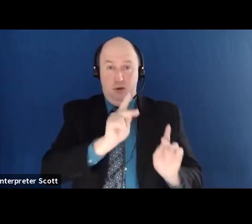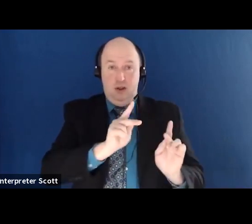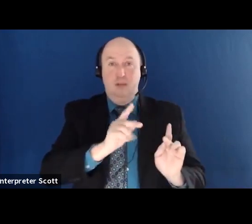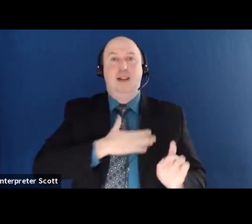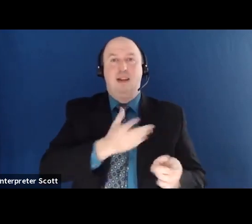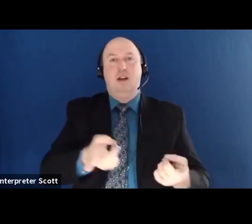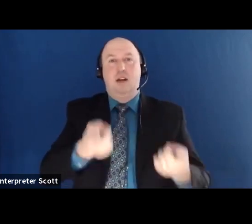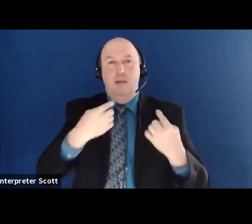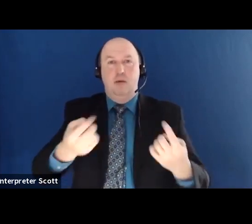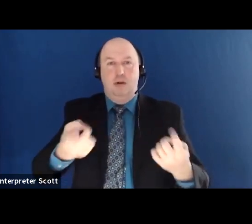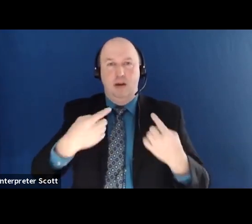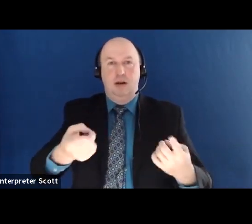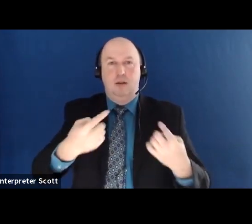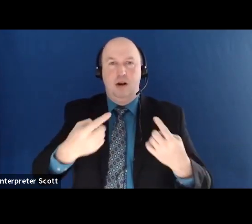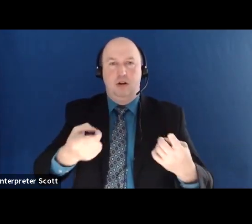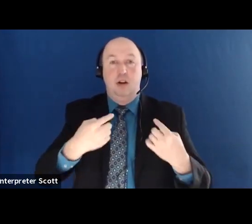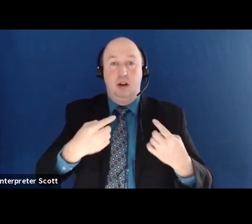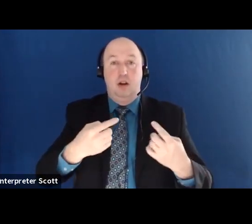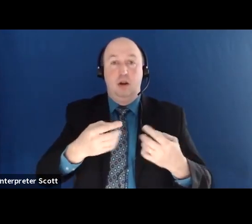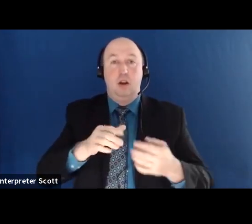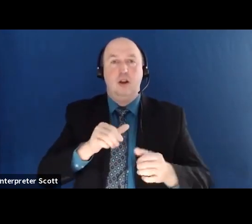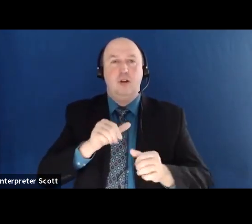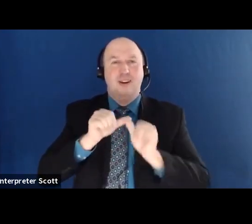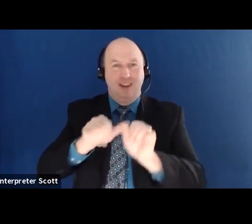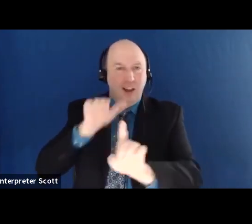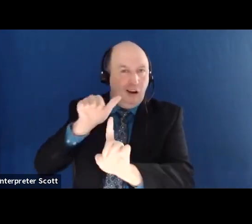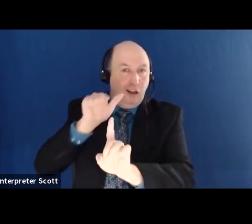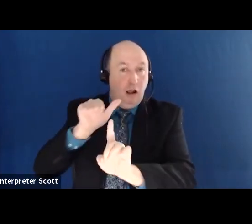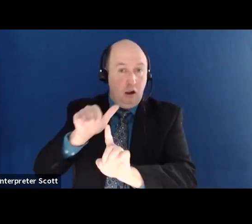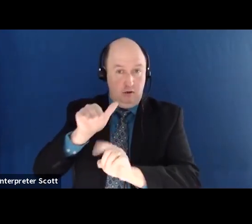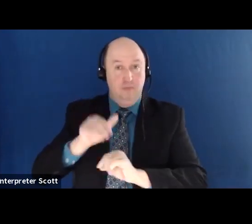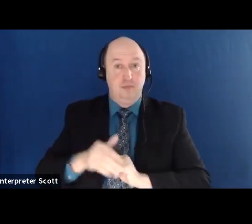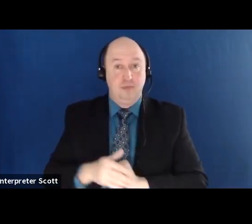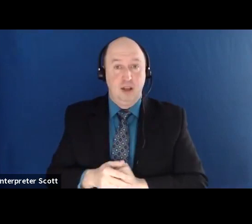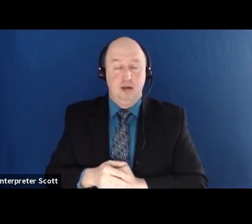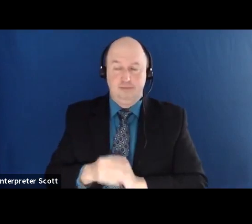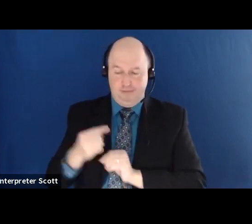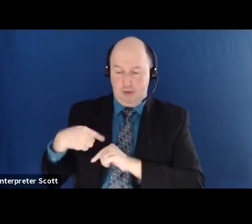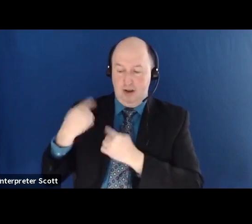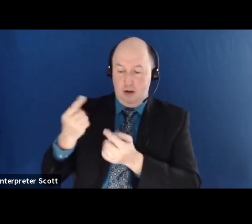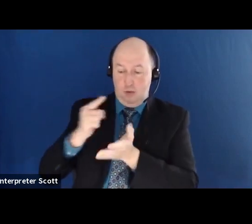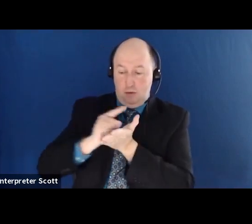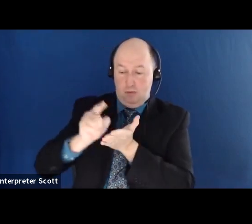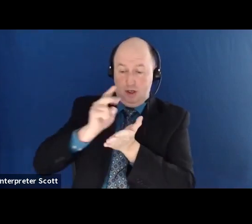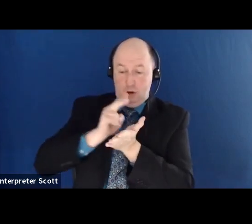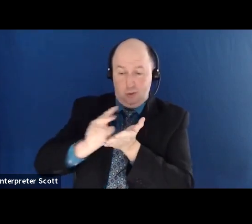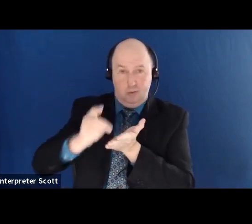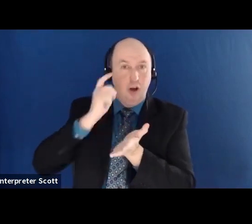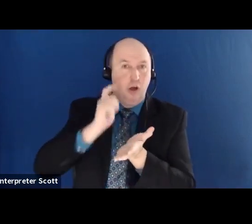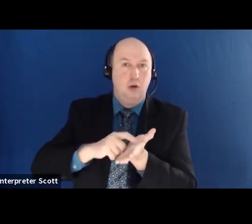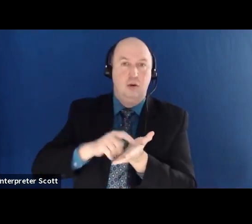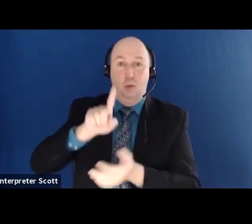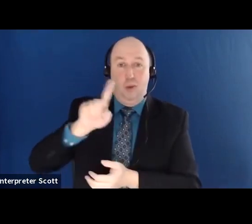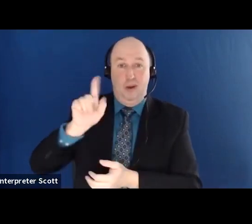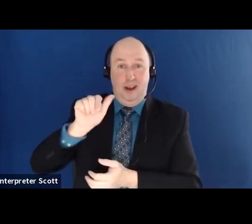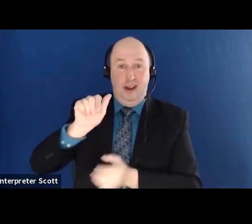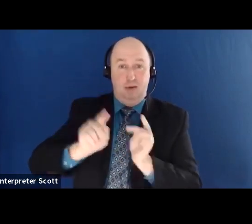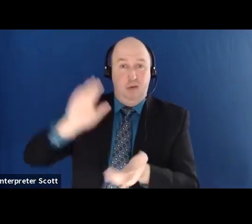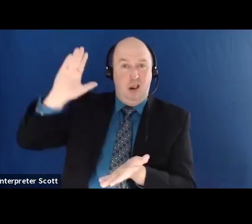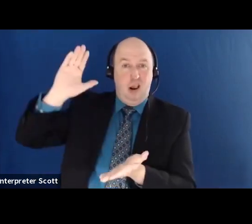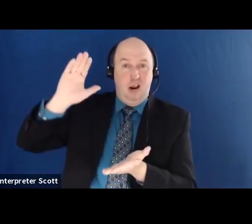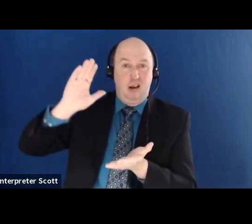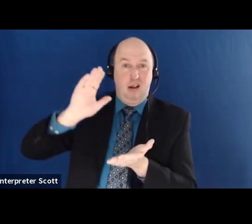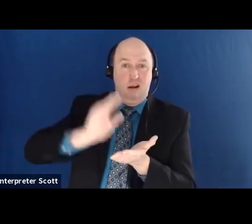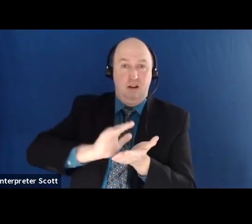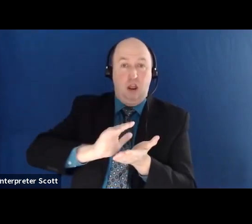come out. So we continue to ask that. And as we went through over the last couple of weeks, we've gotten less and less 1A individuals. So